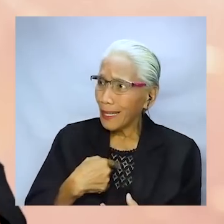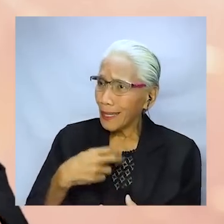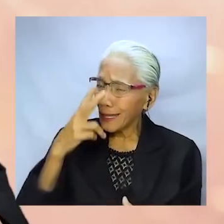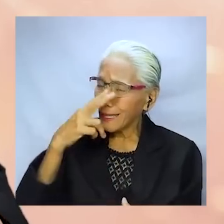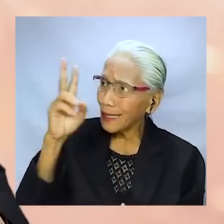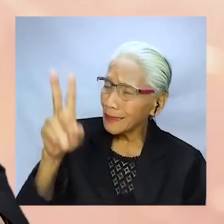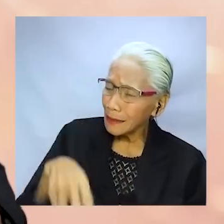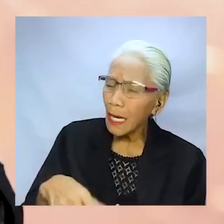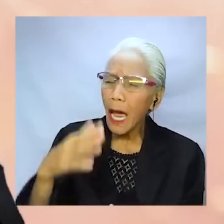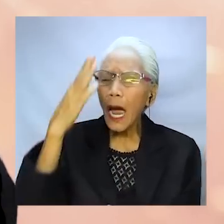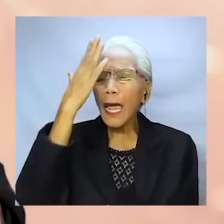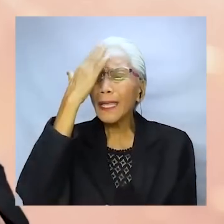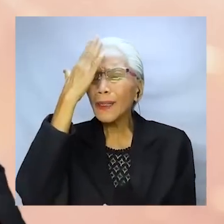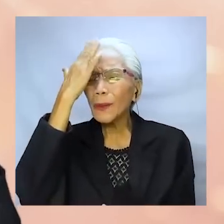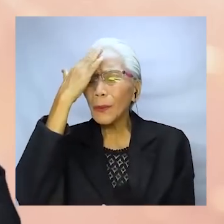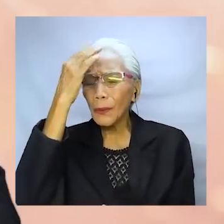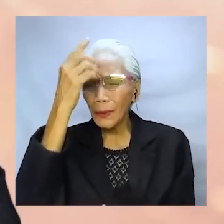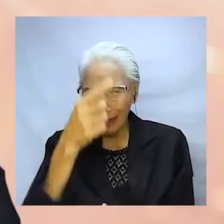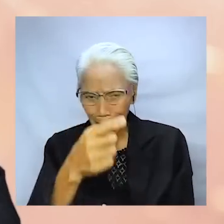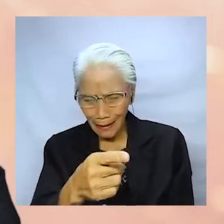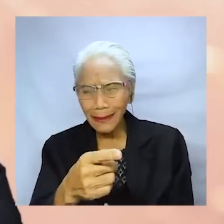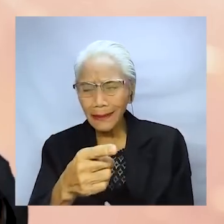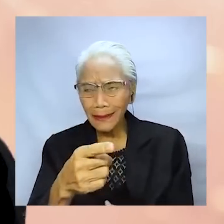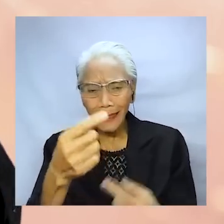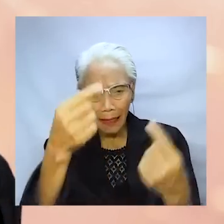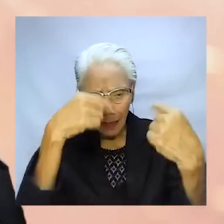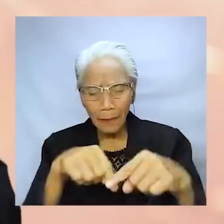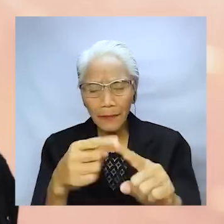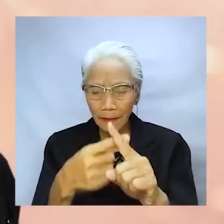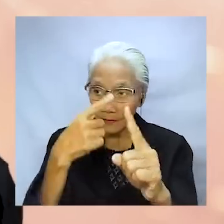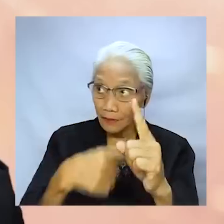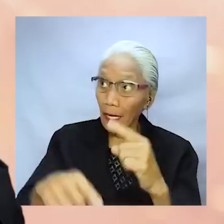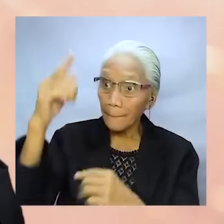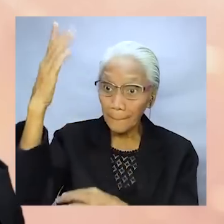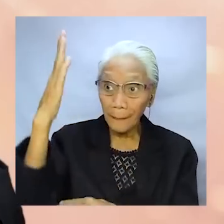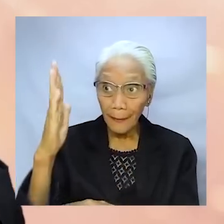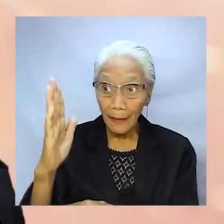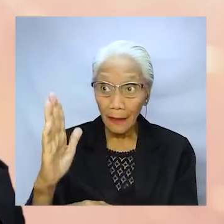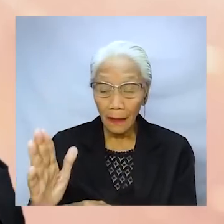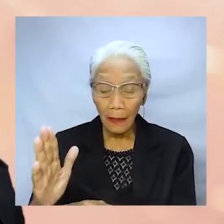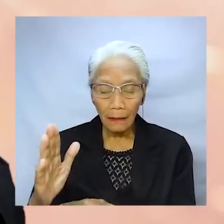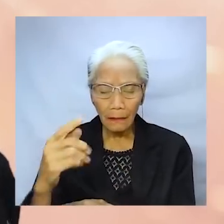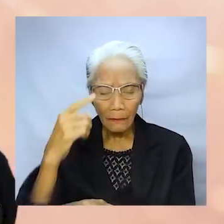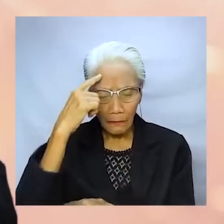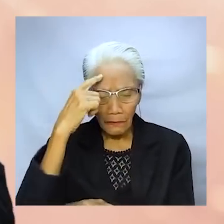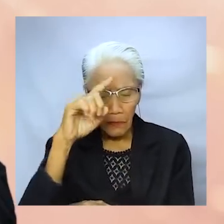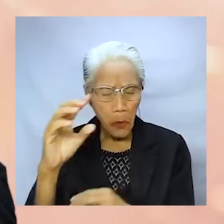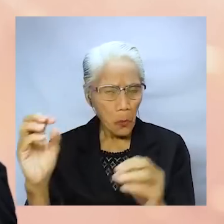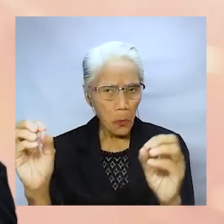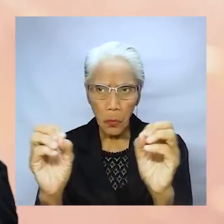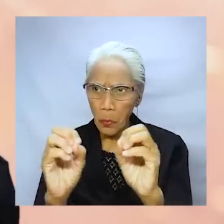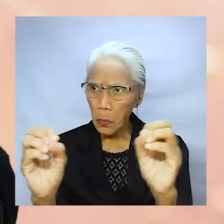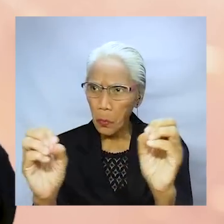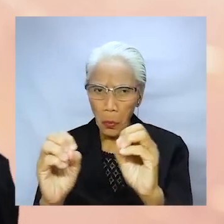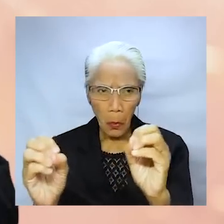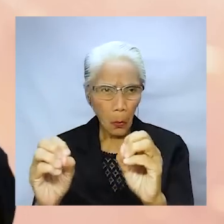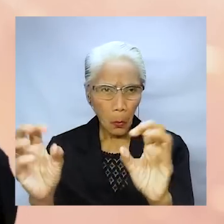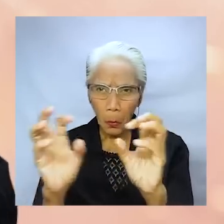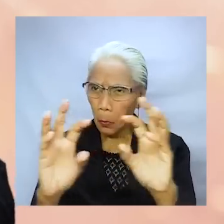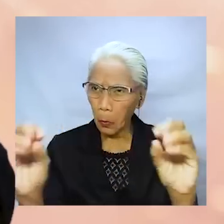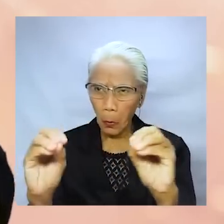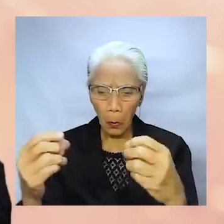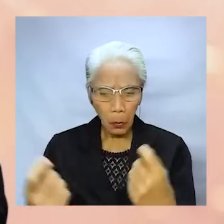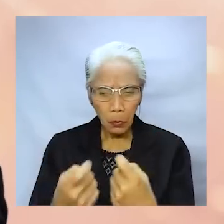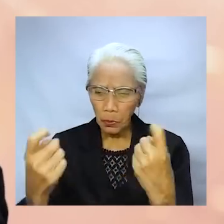that this man comes from God. For no one, no sinner could do